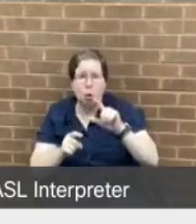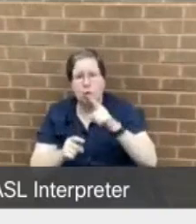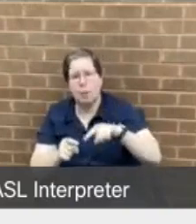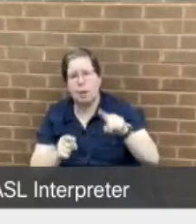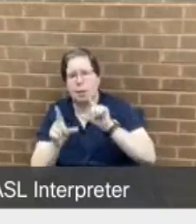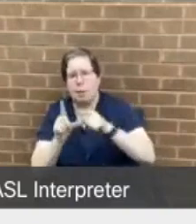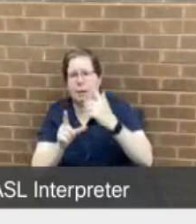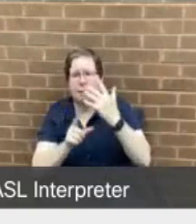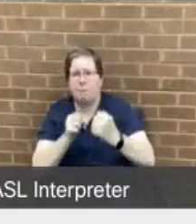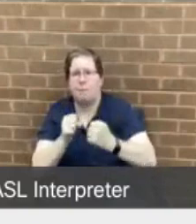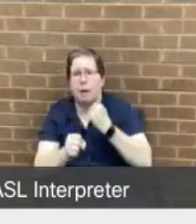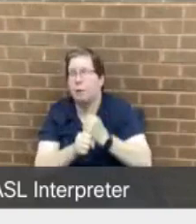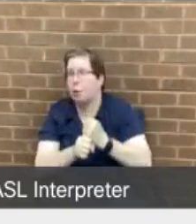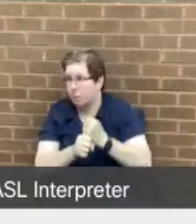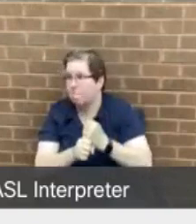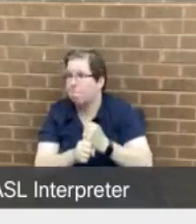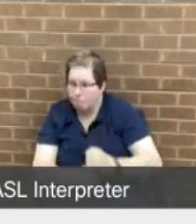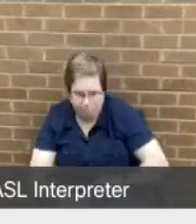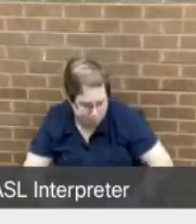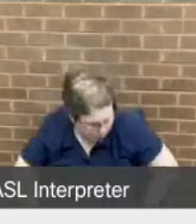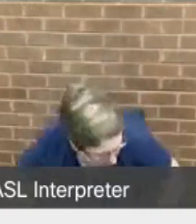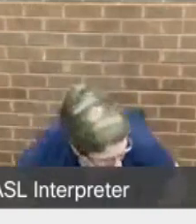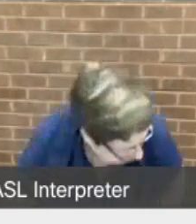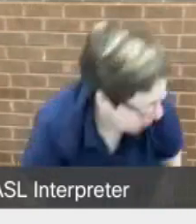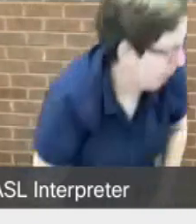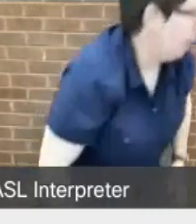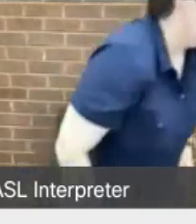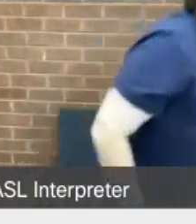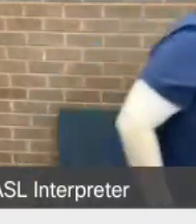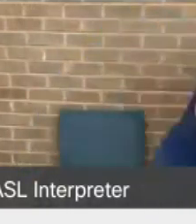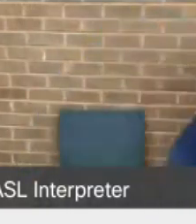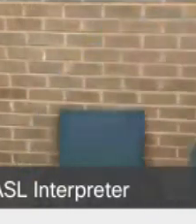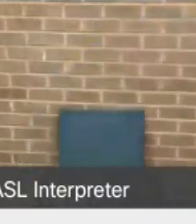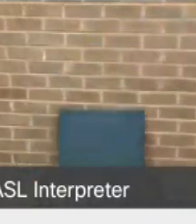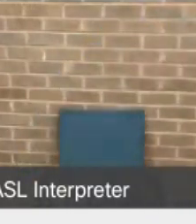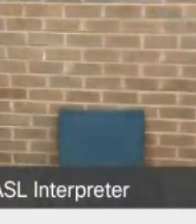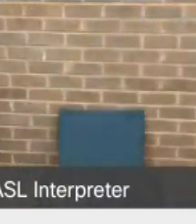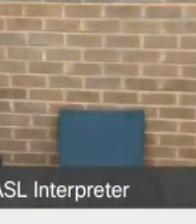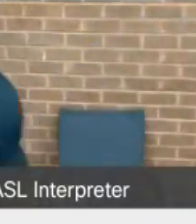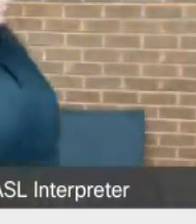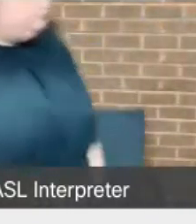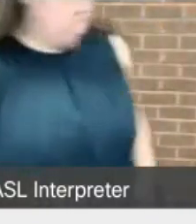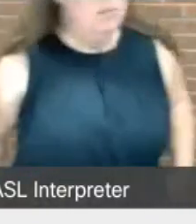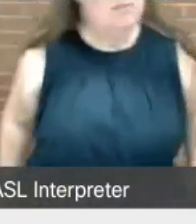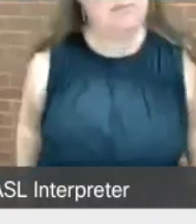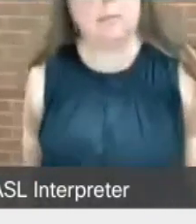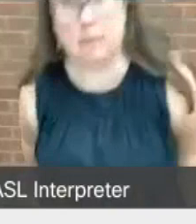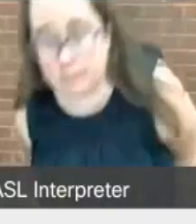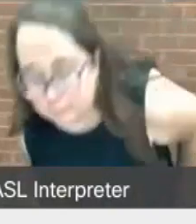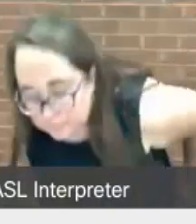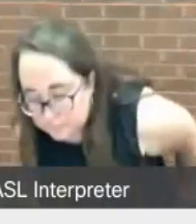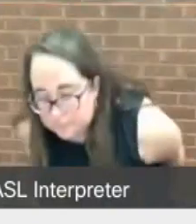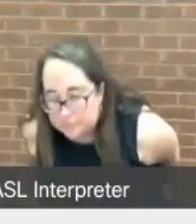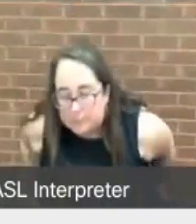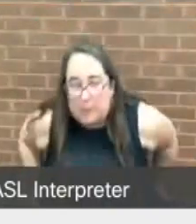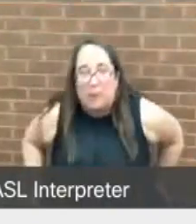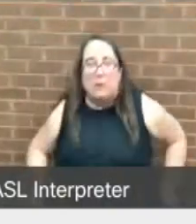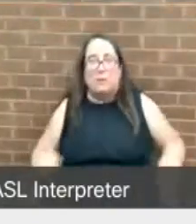every 5 years. And so that'll spread out the time when they have to come back and complete that renewal.